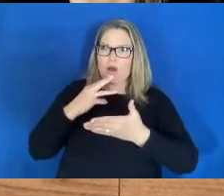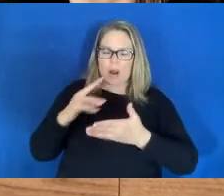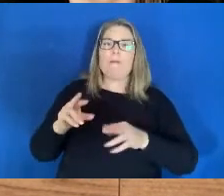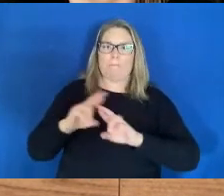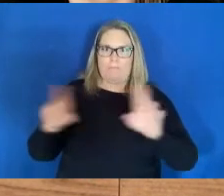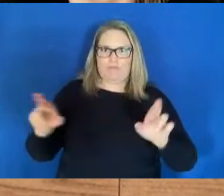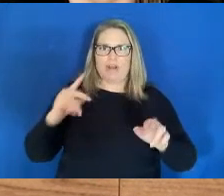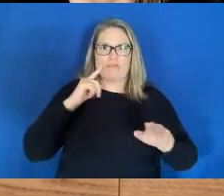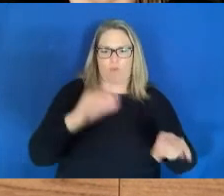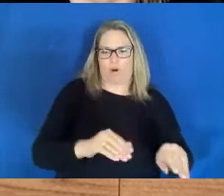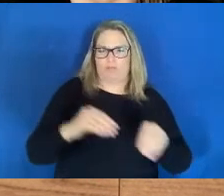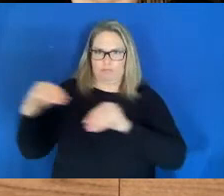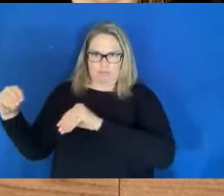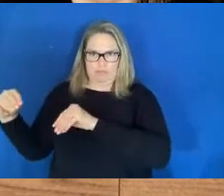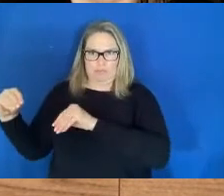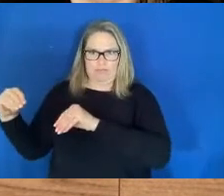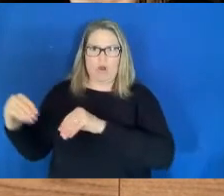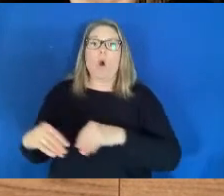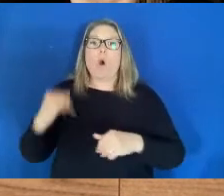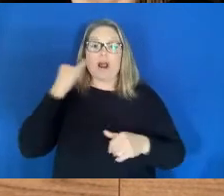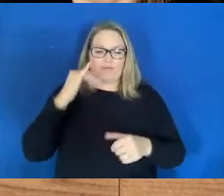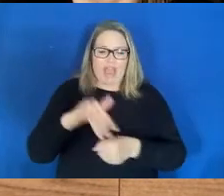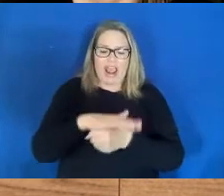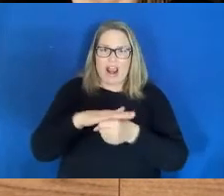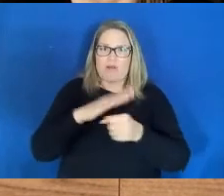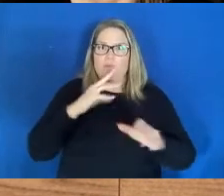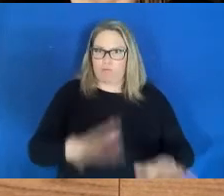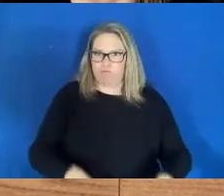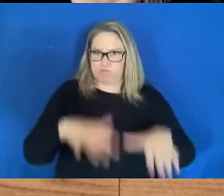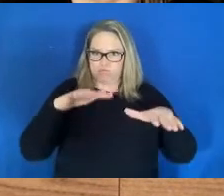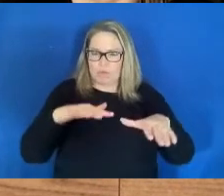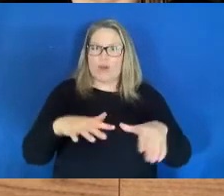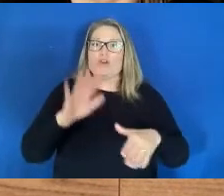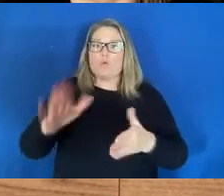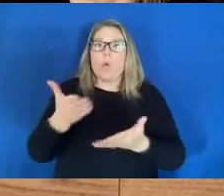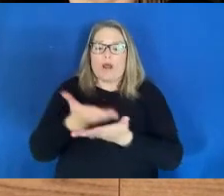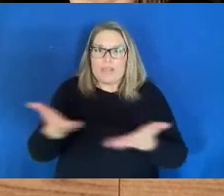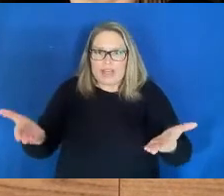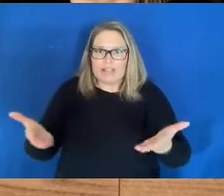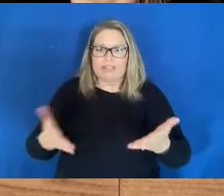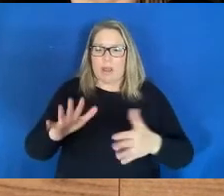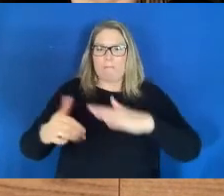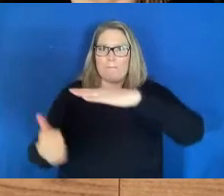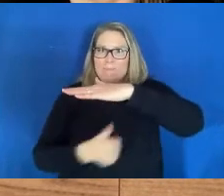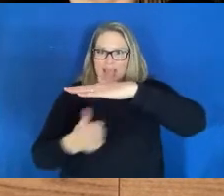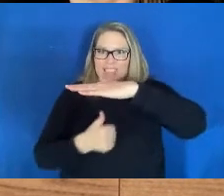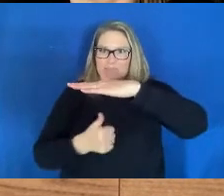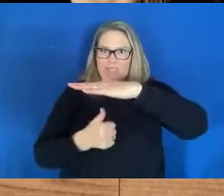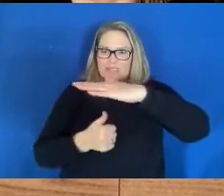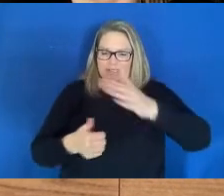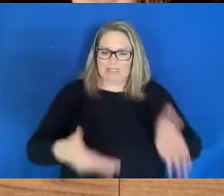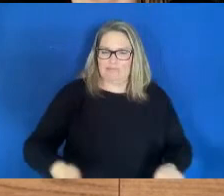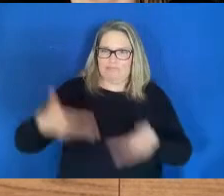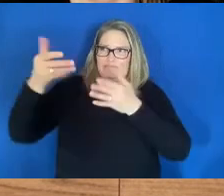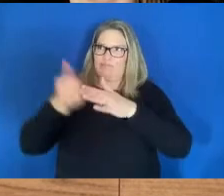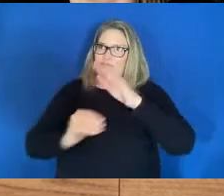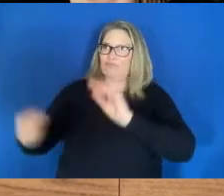that is prone to flooding. Evaluate or remove possessions from basements and low-lying